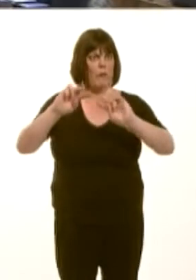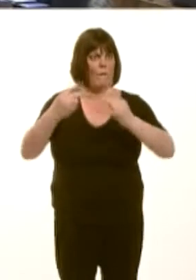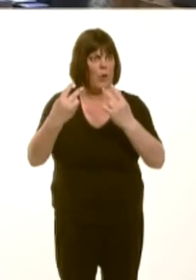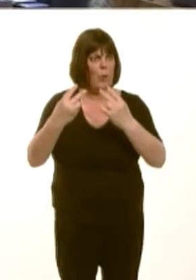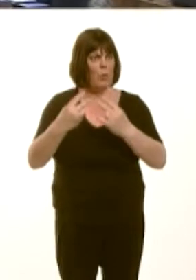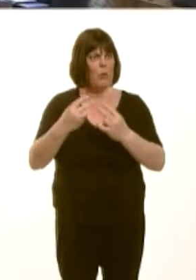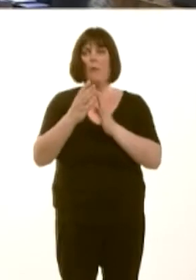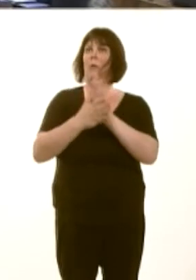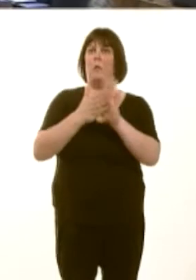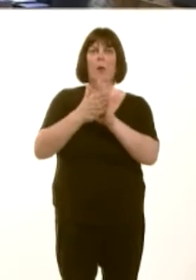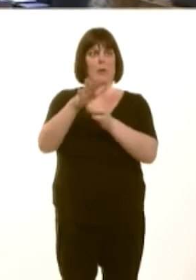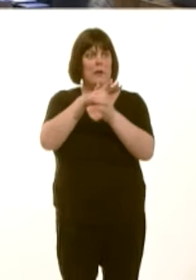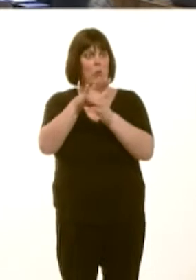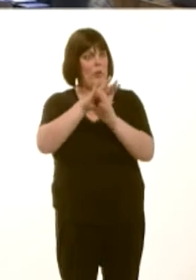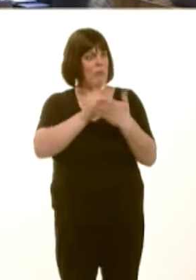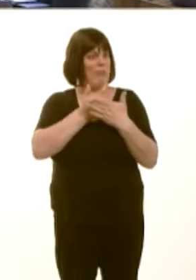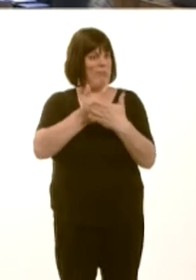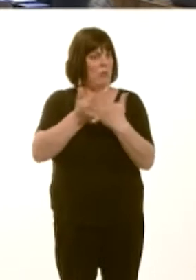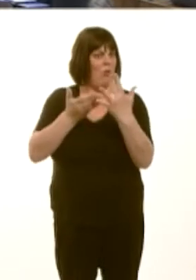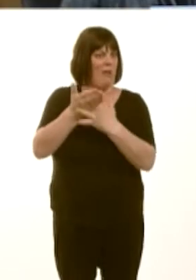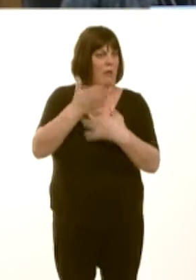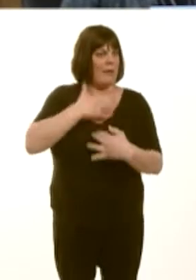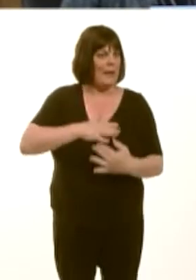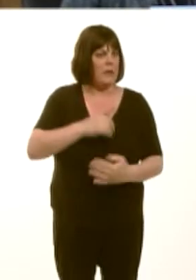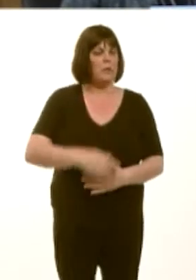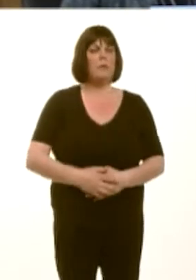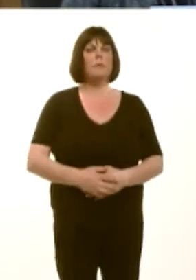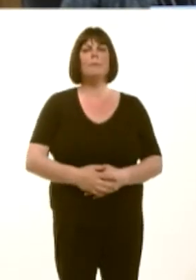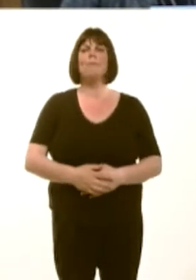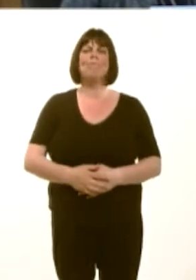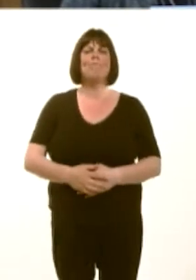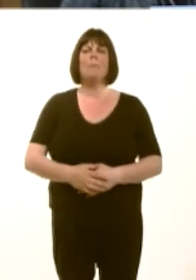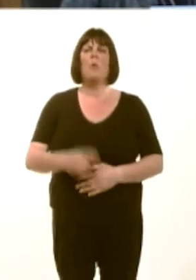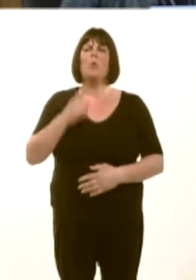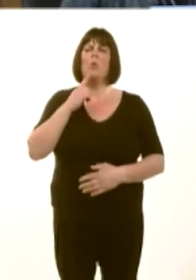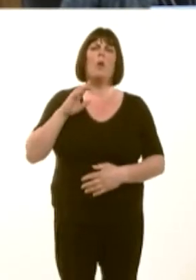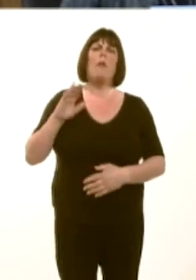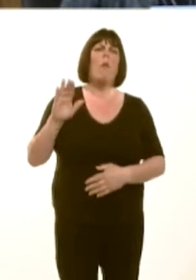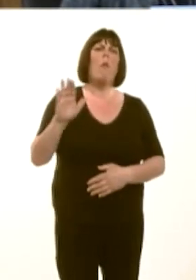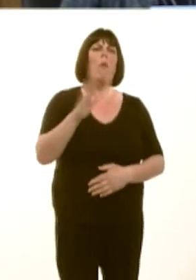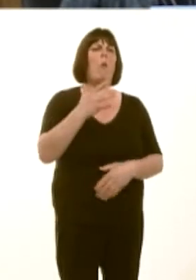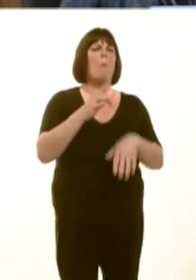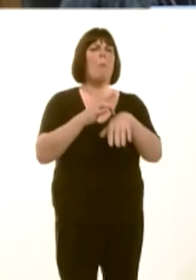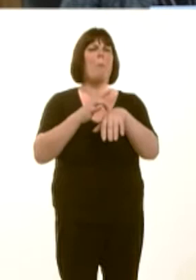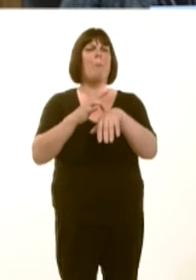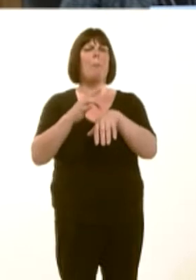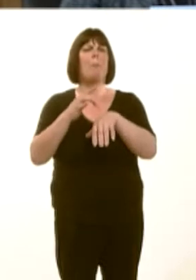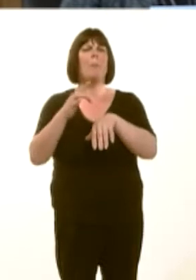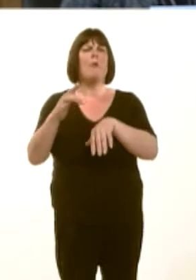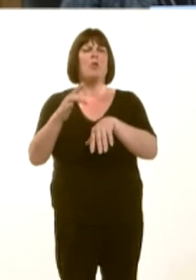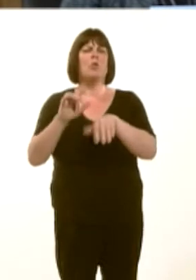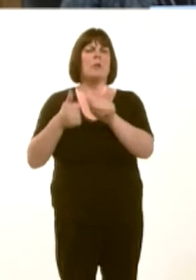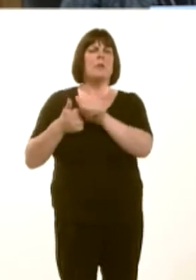to review the situation. Not every profession has supported the